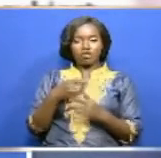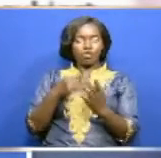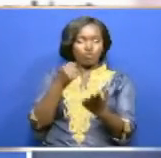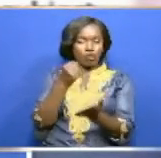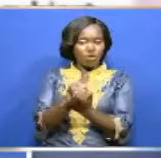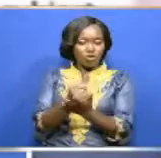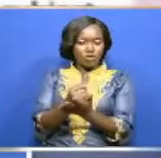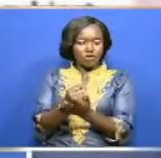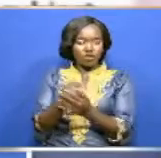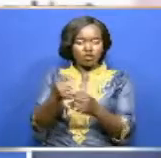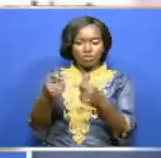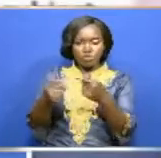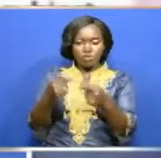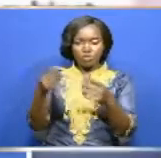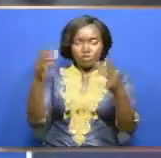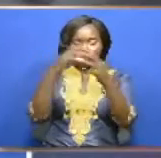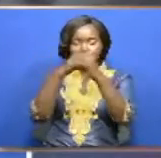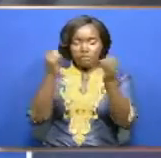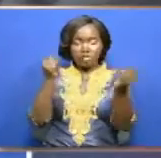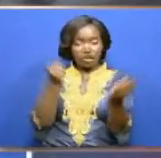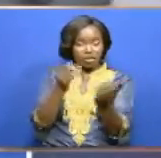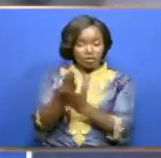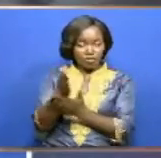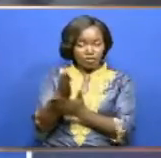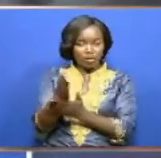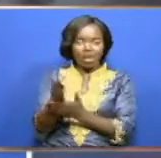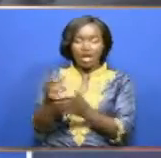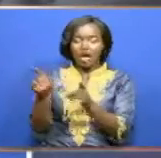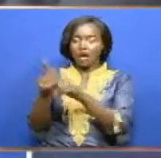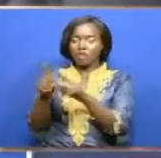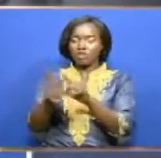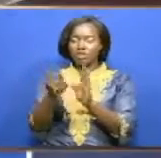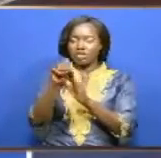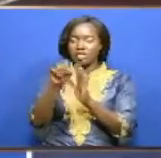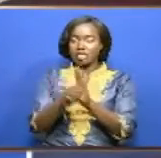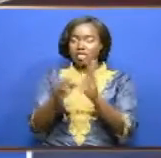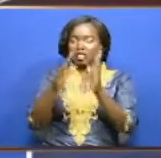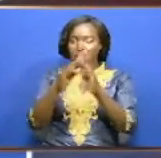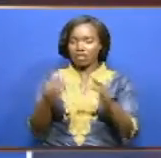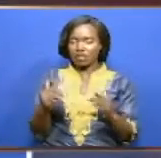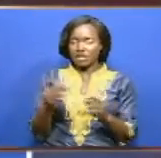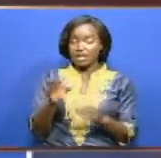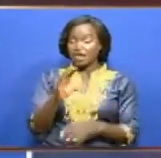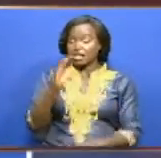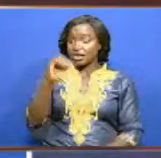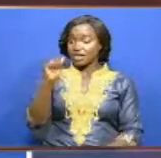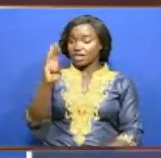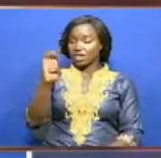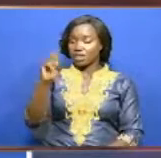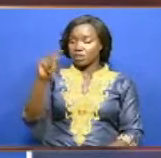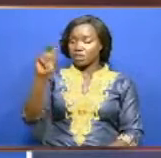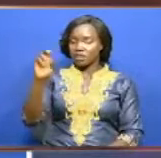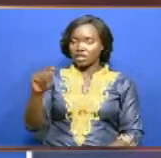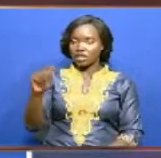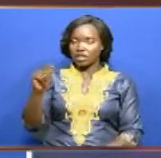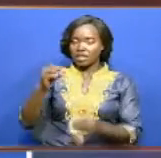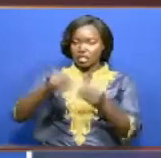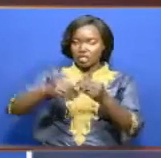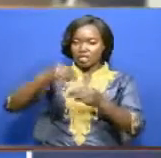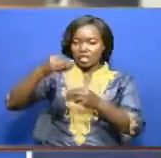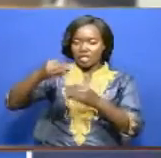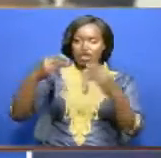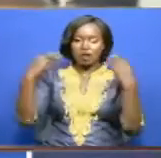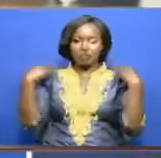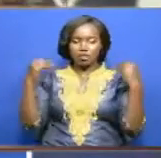prior approval of the president. According to State House, the latest cabinet calendar is in tandem with the practice within